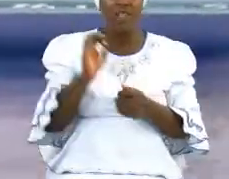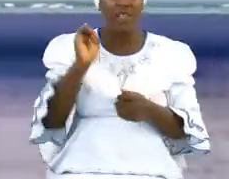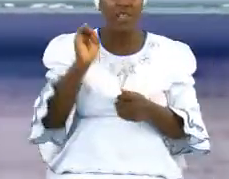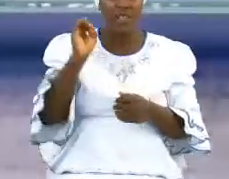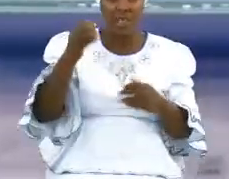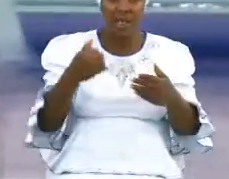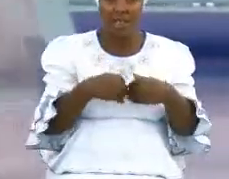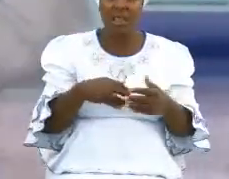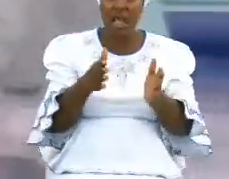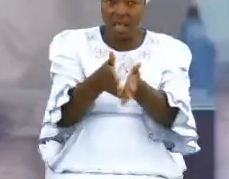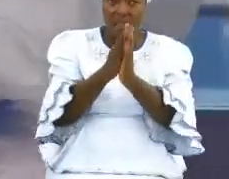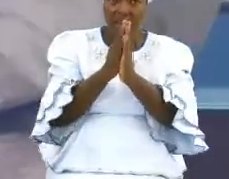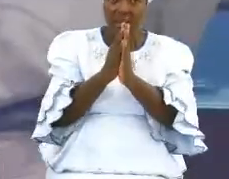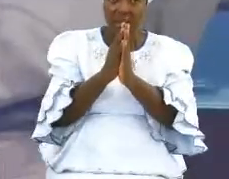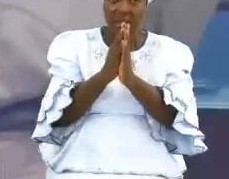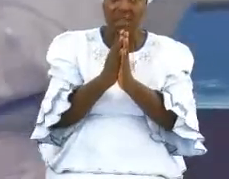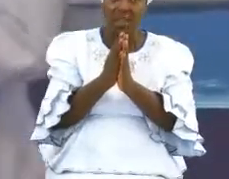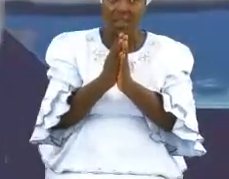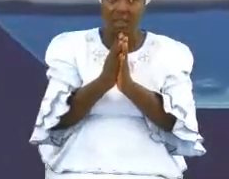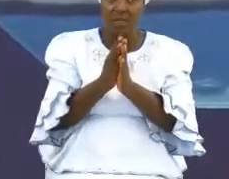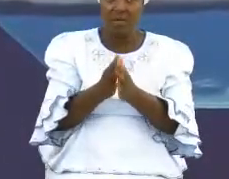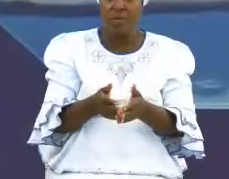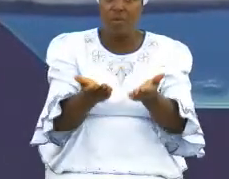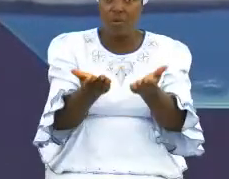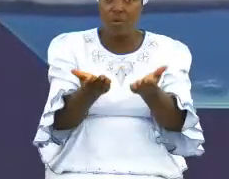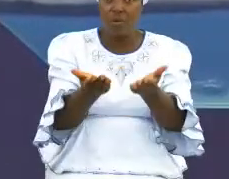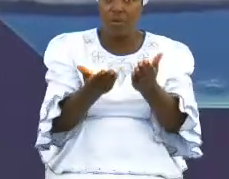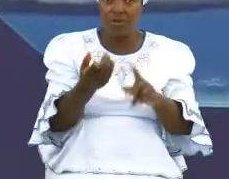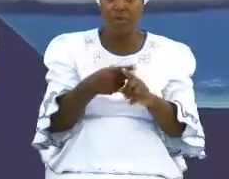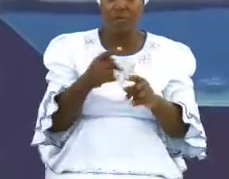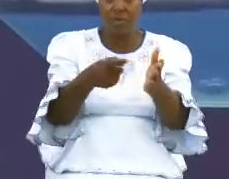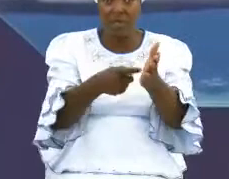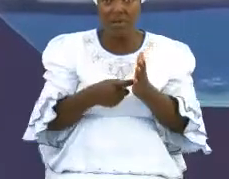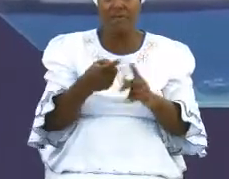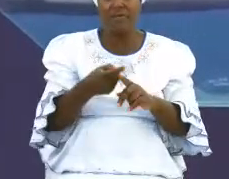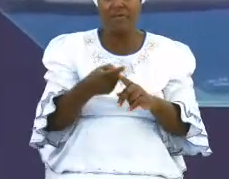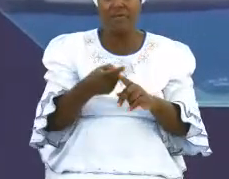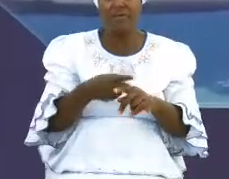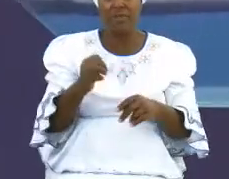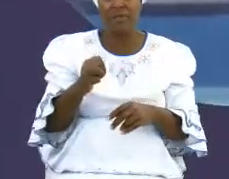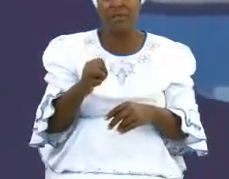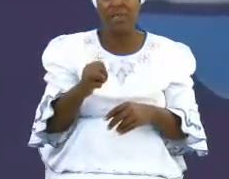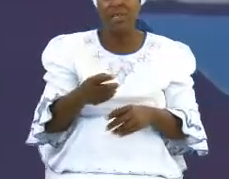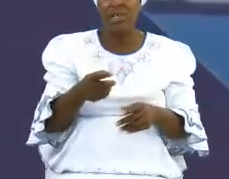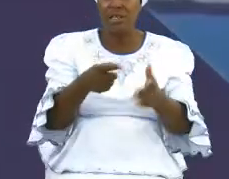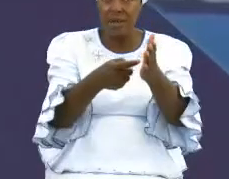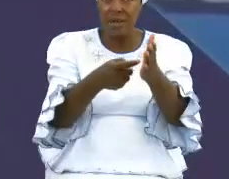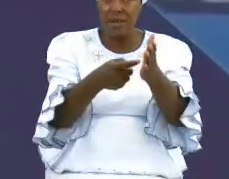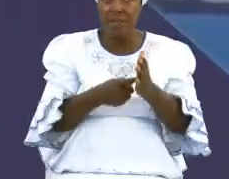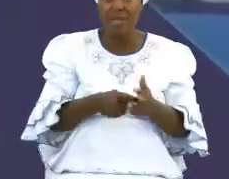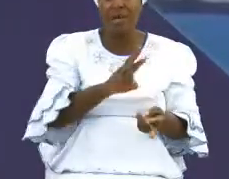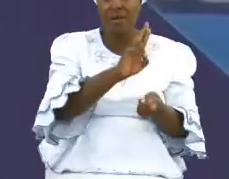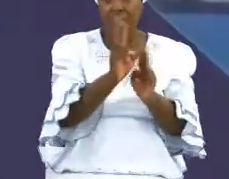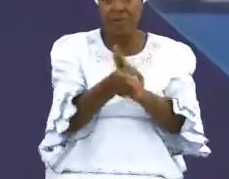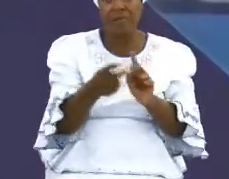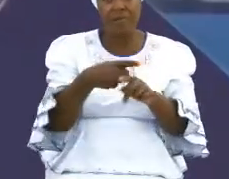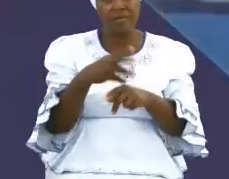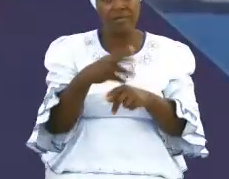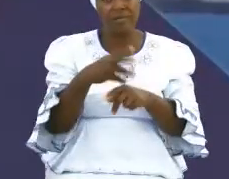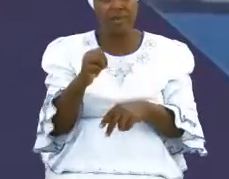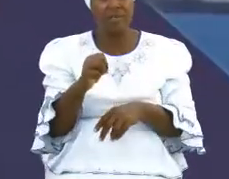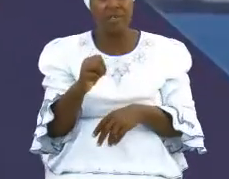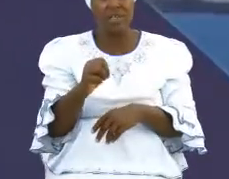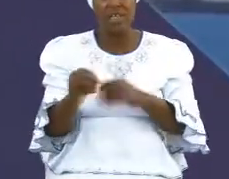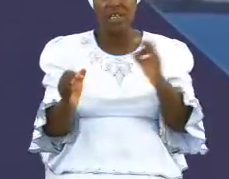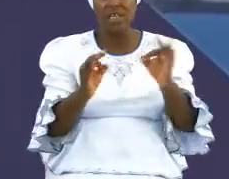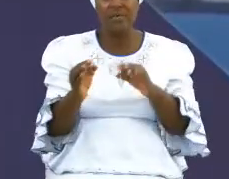required, demanded repentance. If they didn't repent, all that